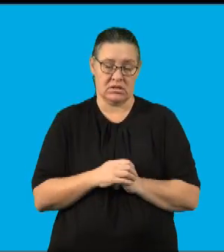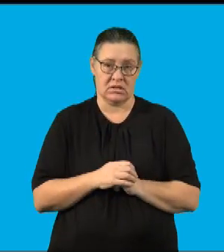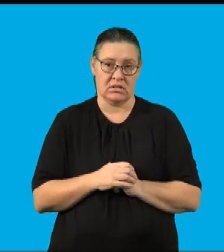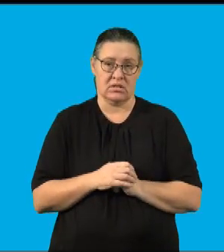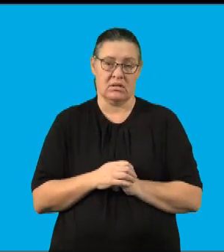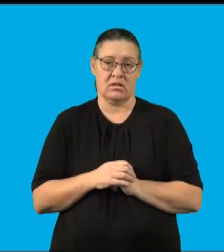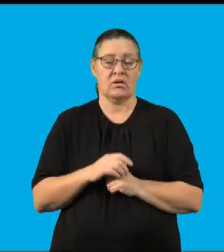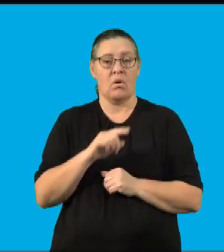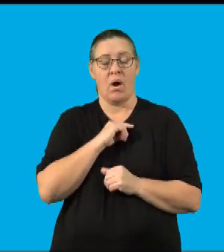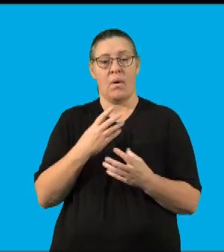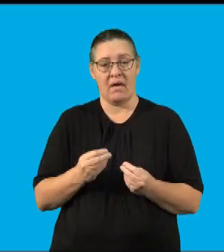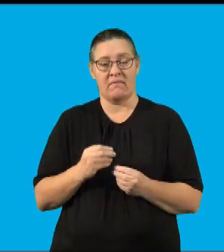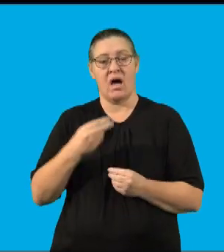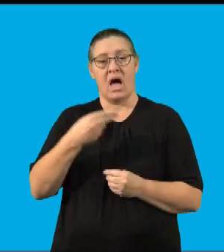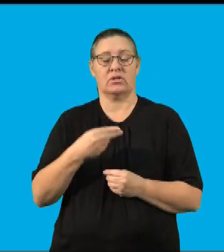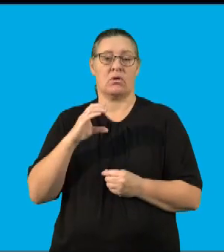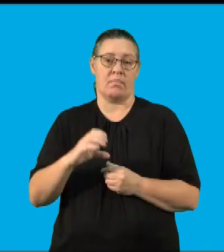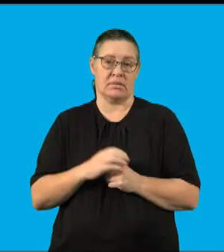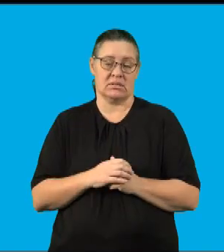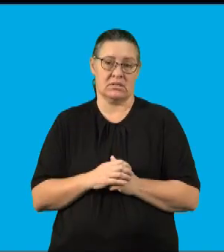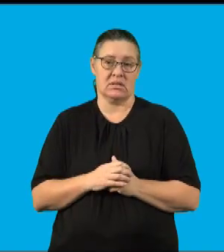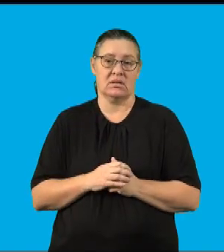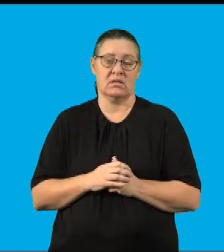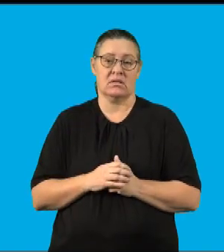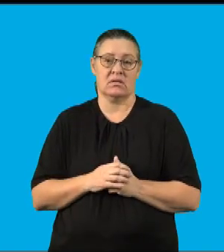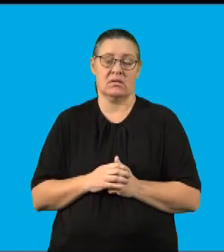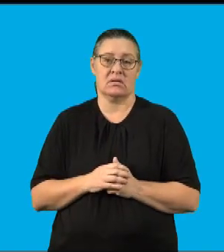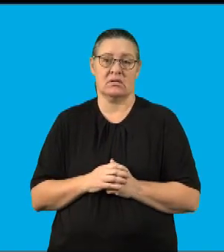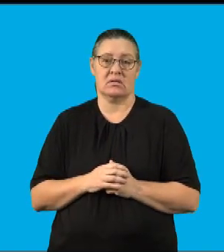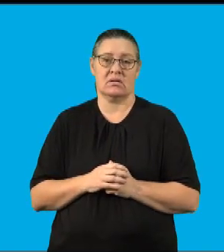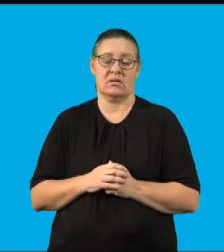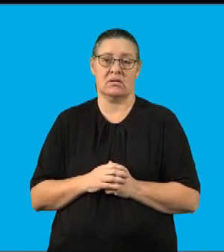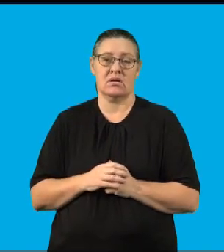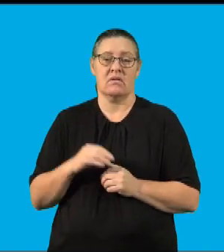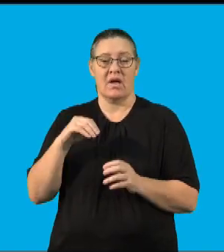this case, because we are having just hydrocarbons, to overcome these